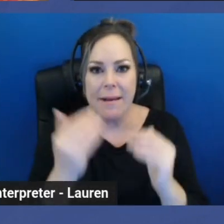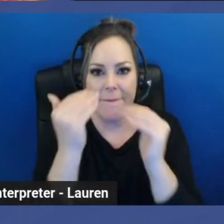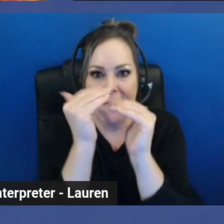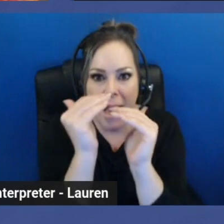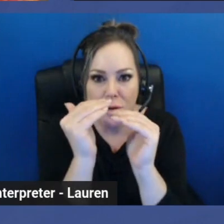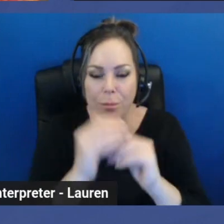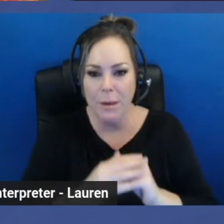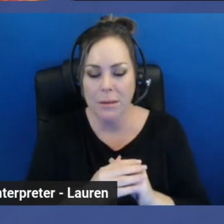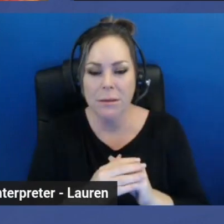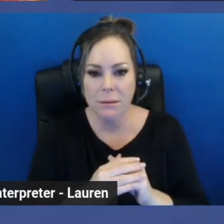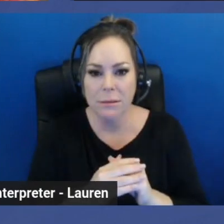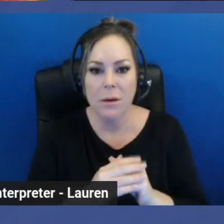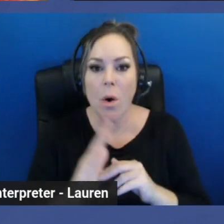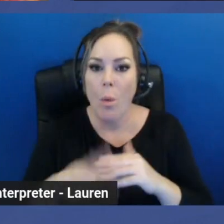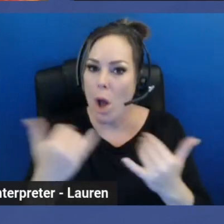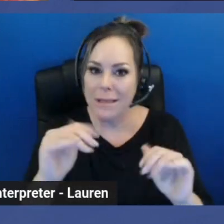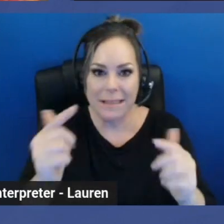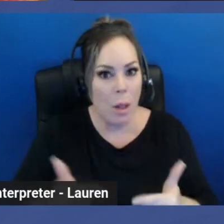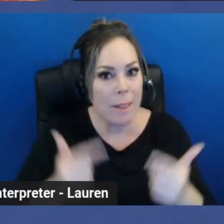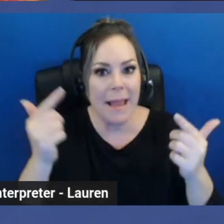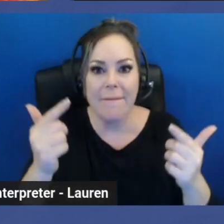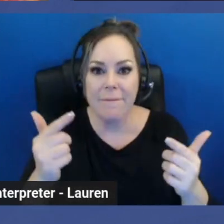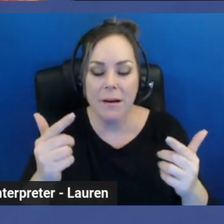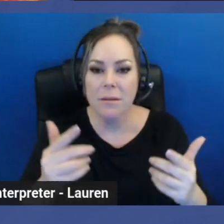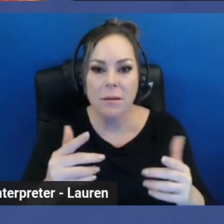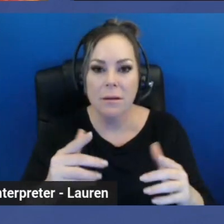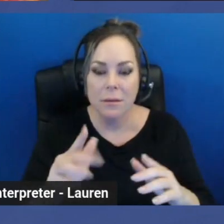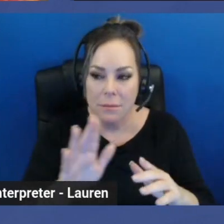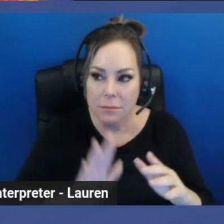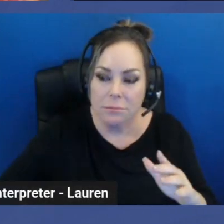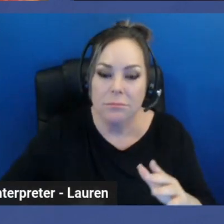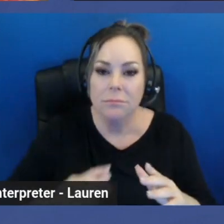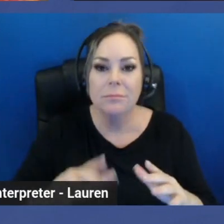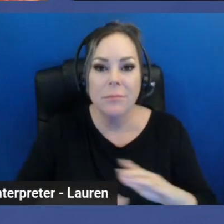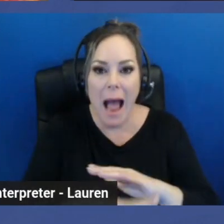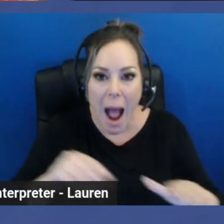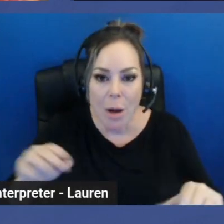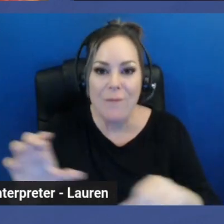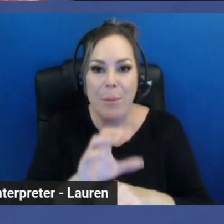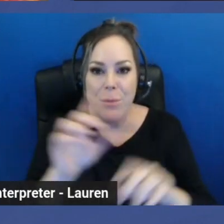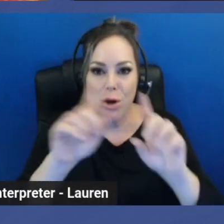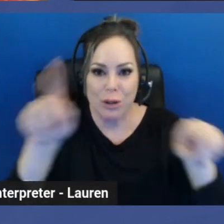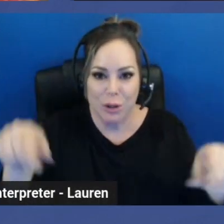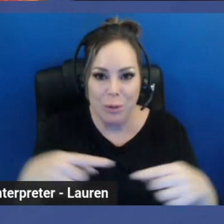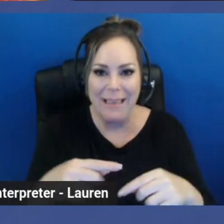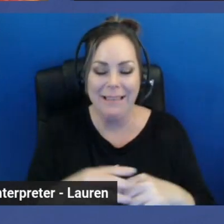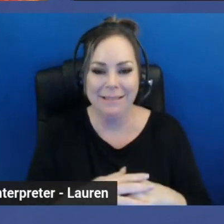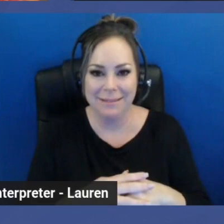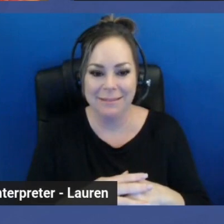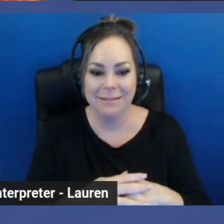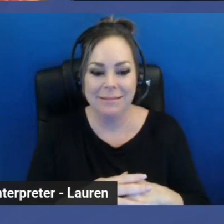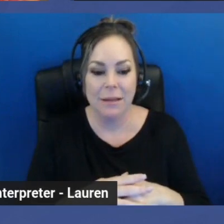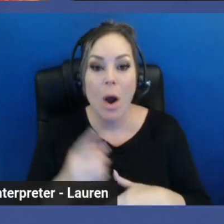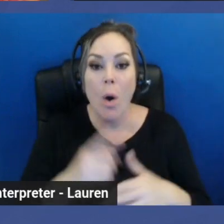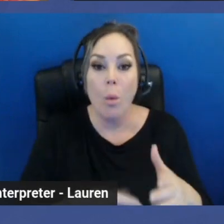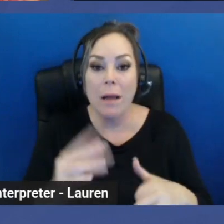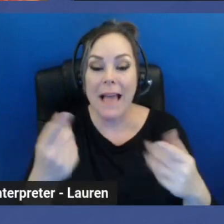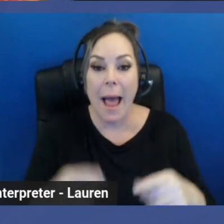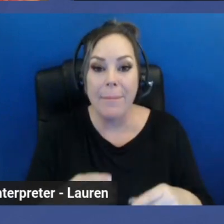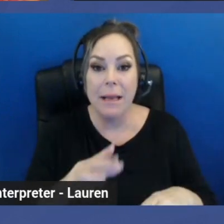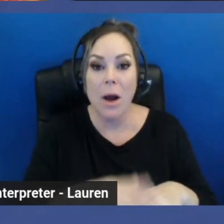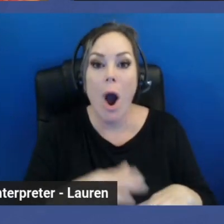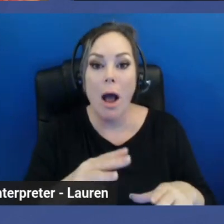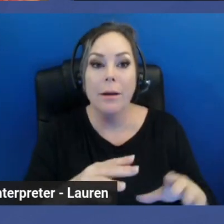We still all live lives outside of our computer screens, and so what is happening IRL does